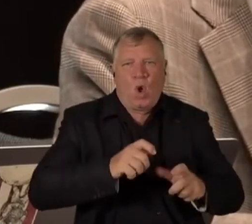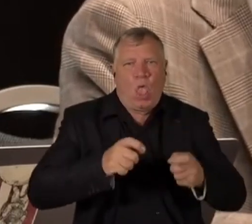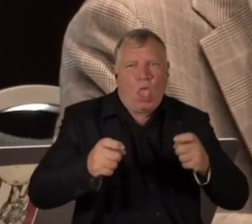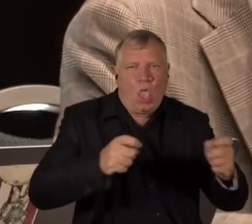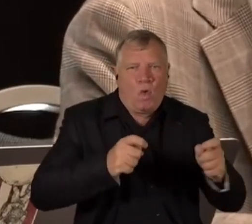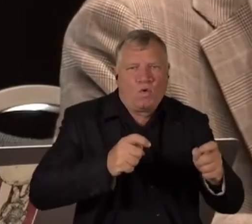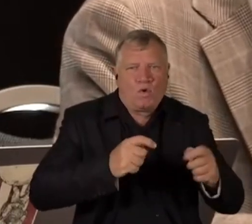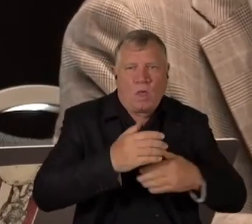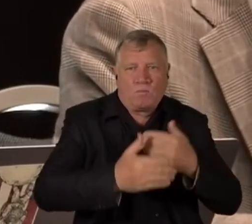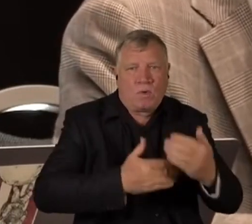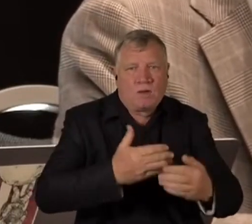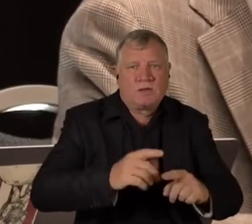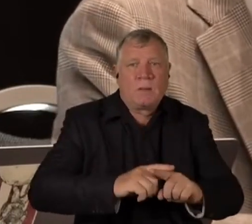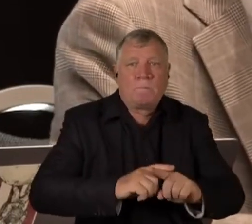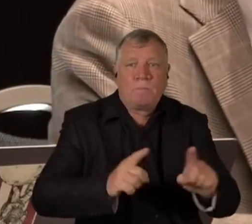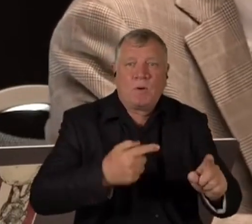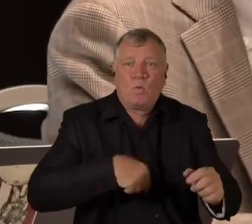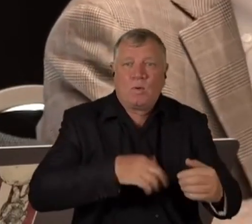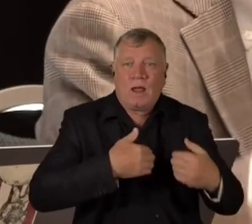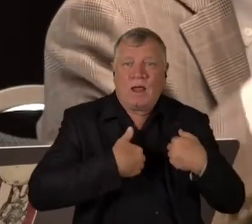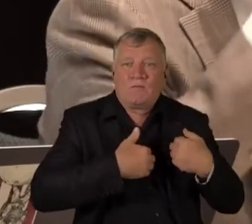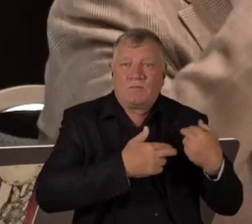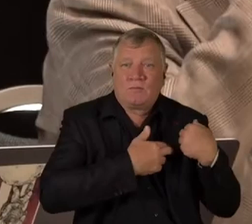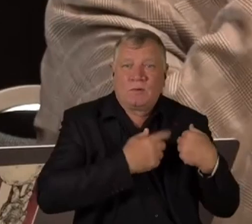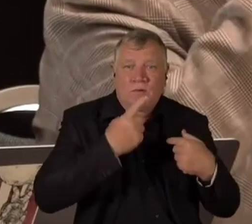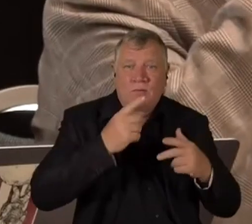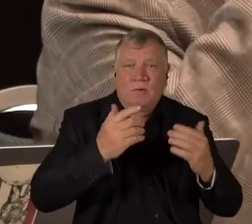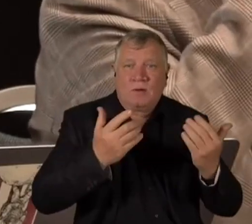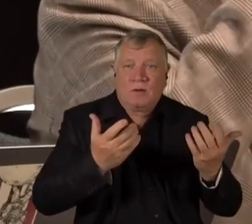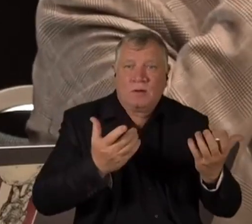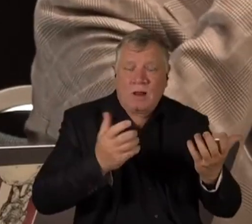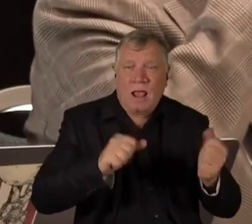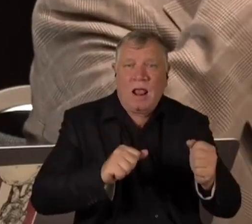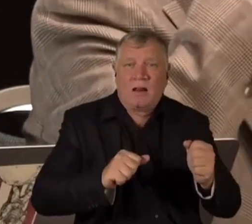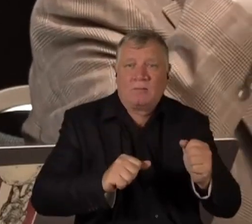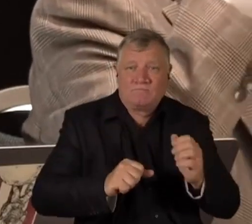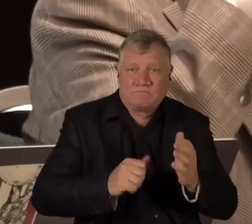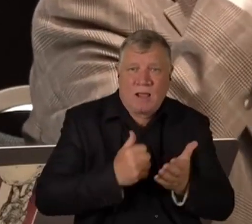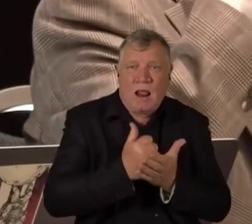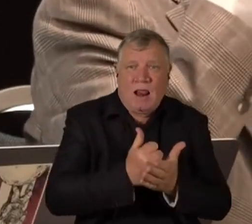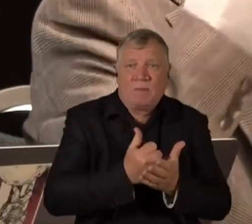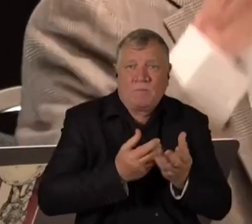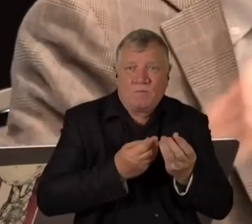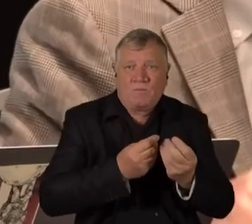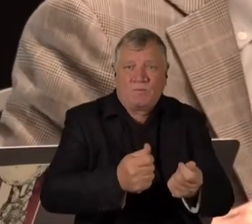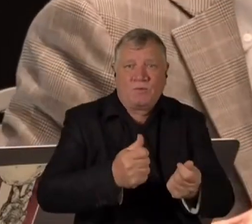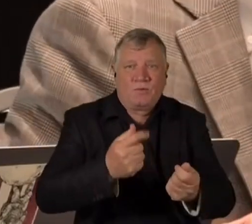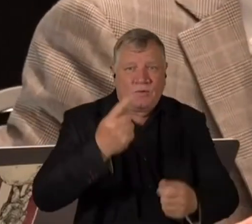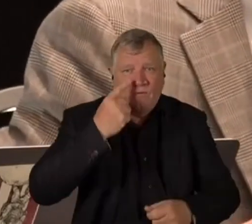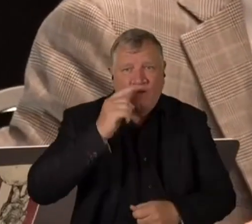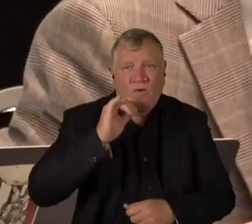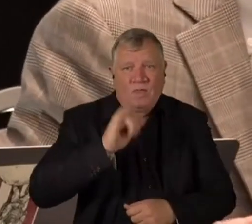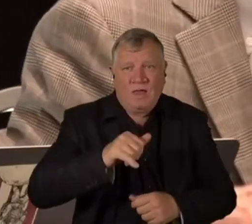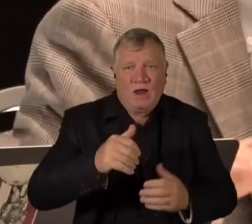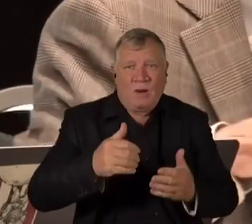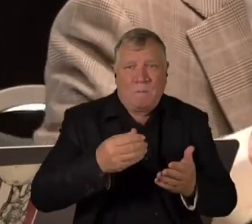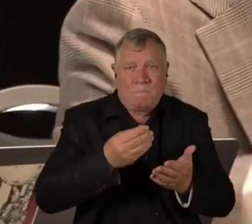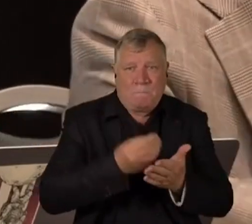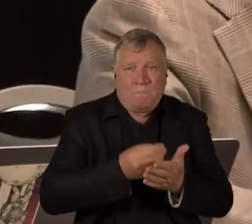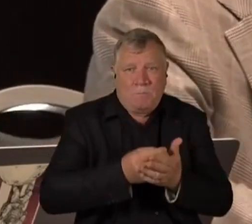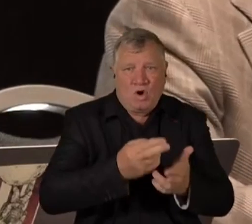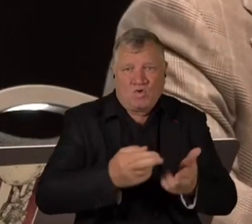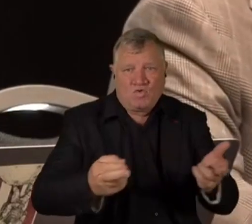the process, but we also have a responsibility to do whatever we can to facilitate the effective deployment of these